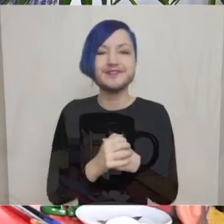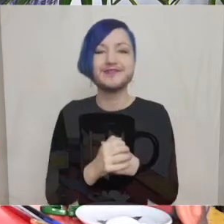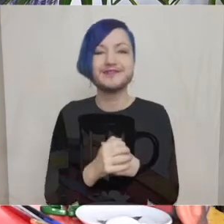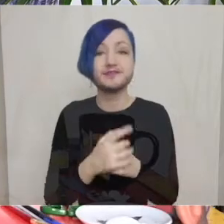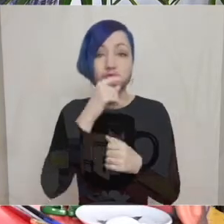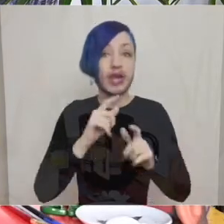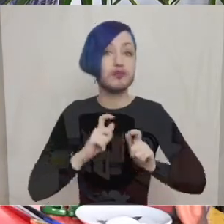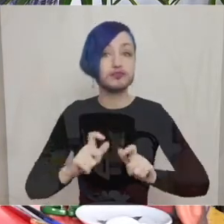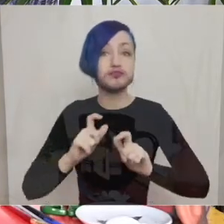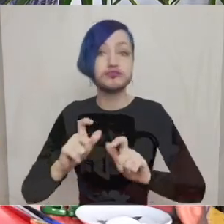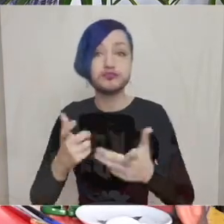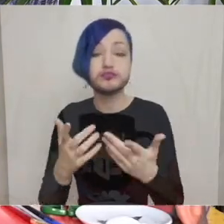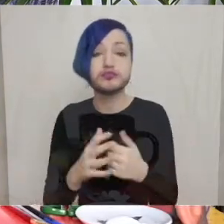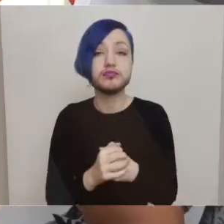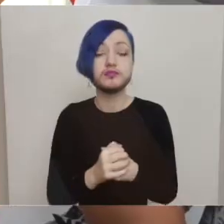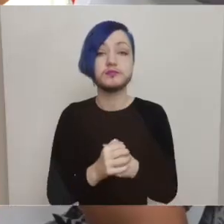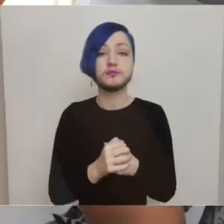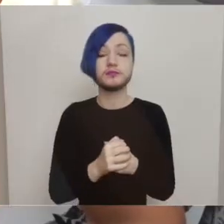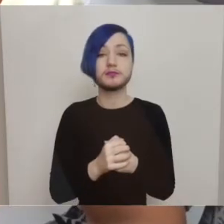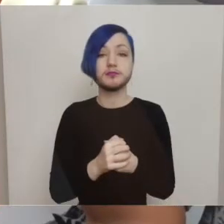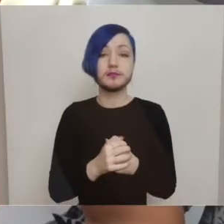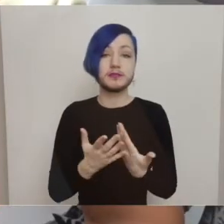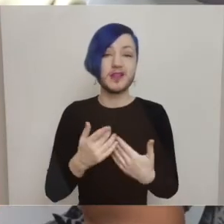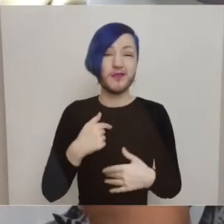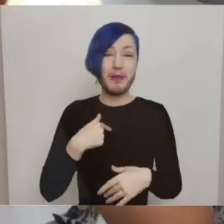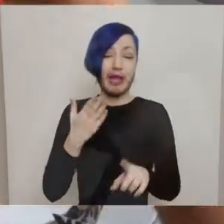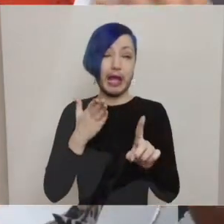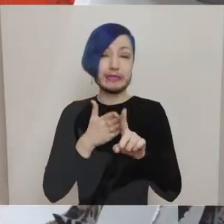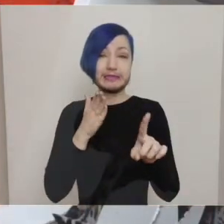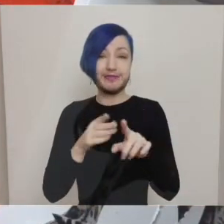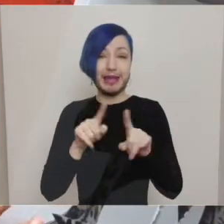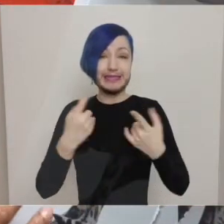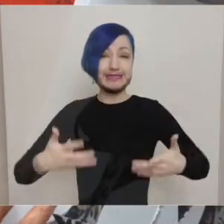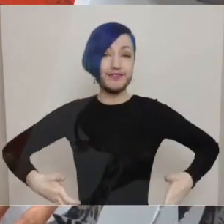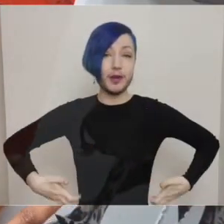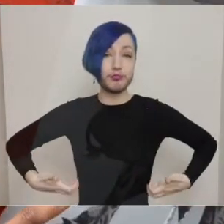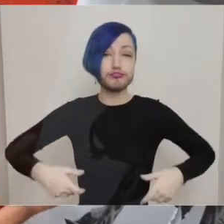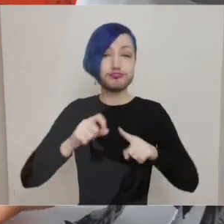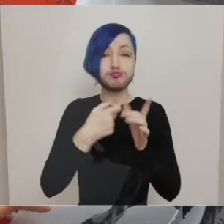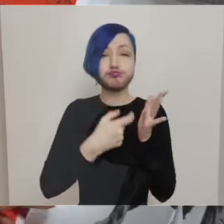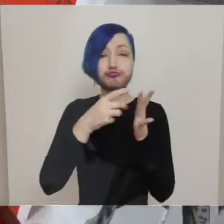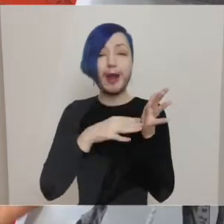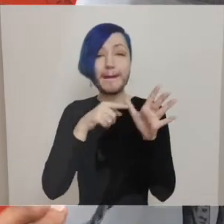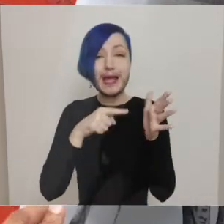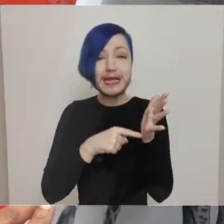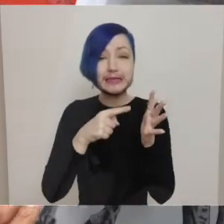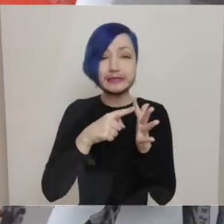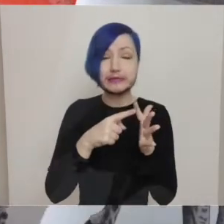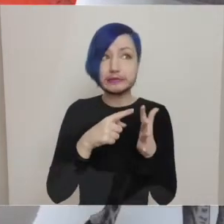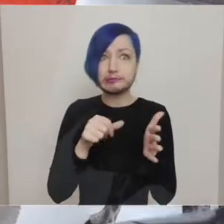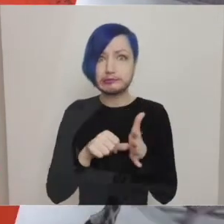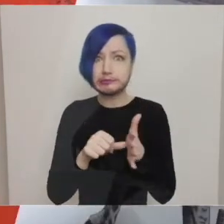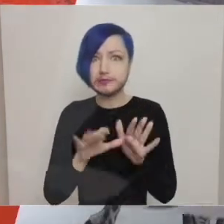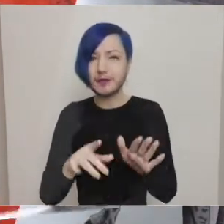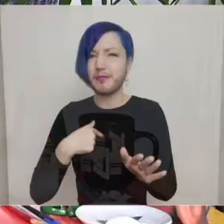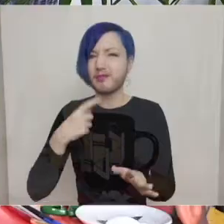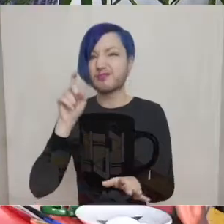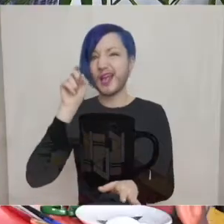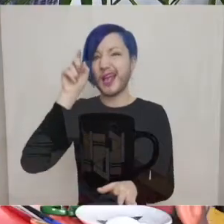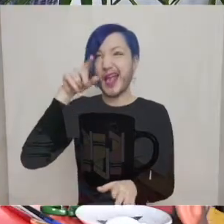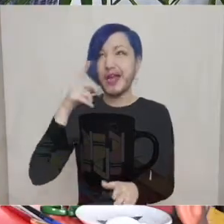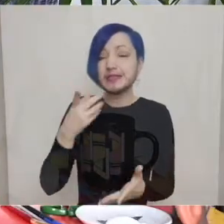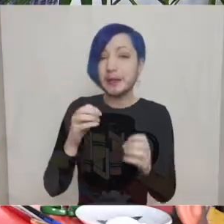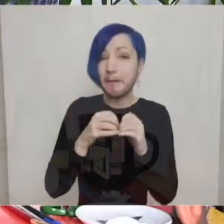going. Now, I'm not very good with my primates, so I can't quite tell you. I'm going to guess